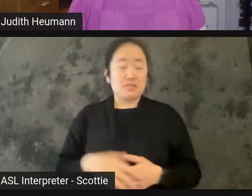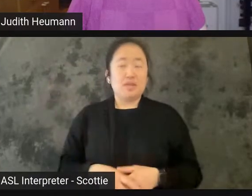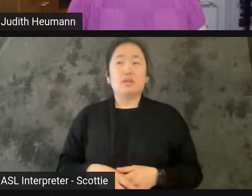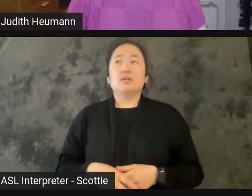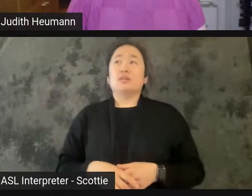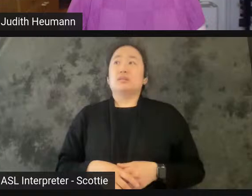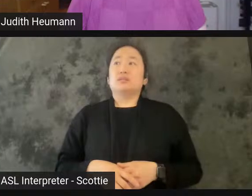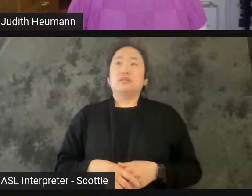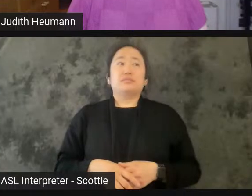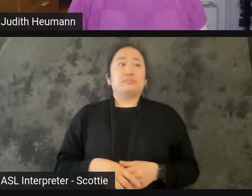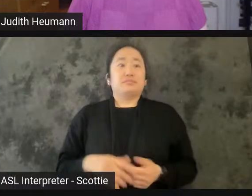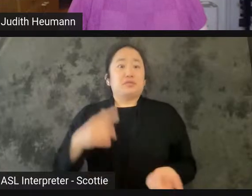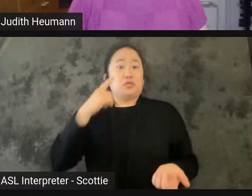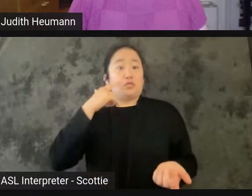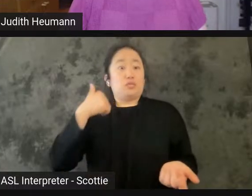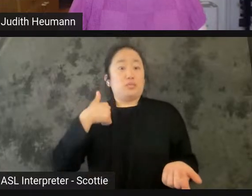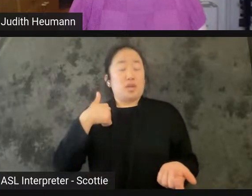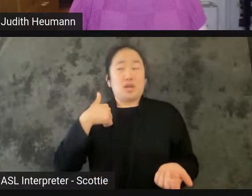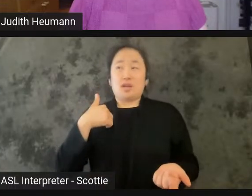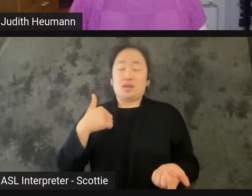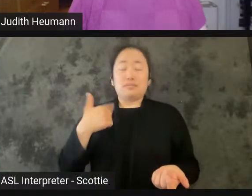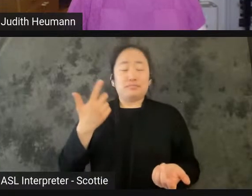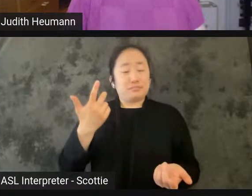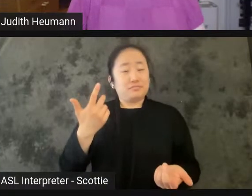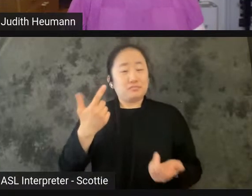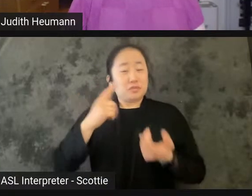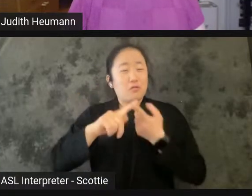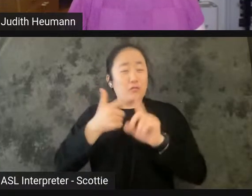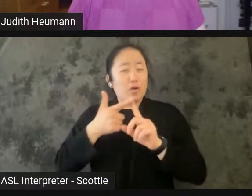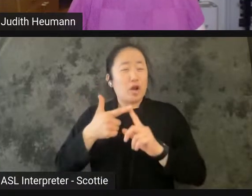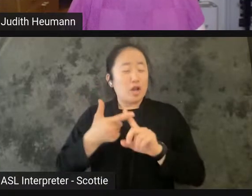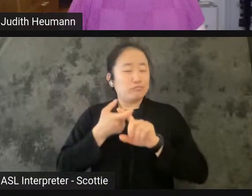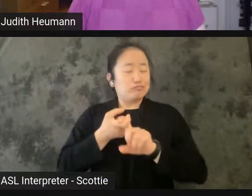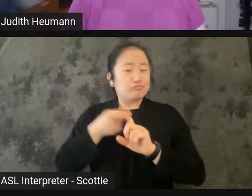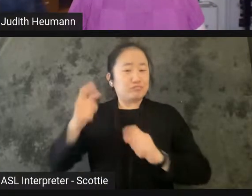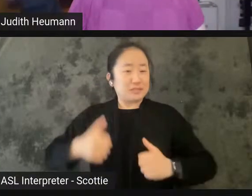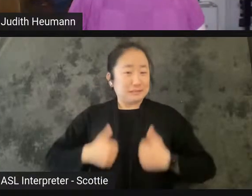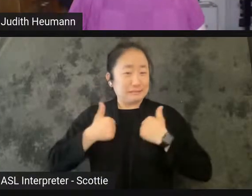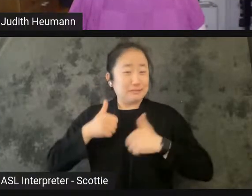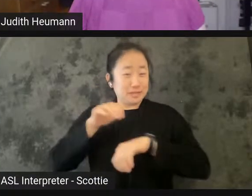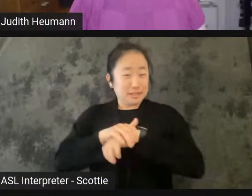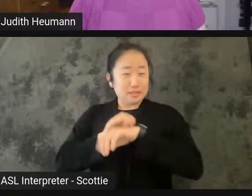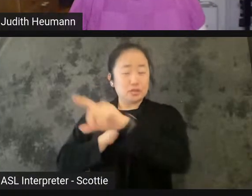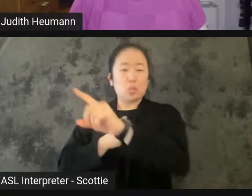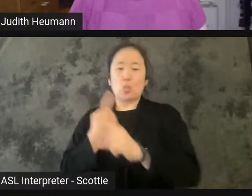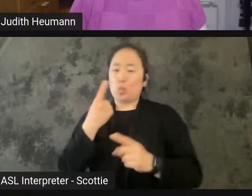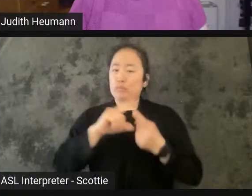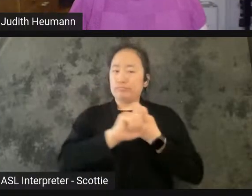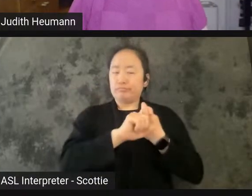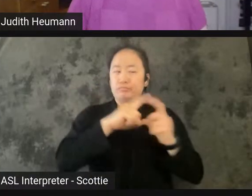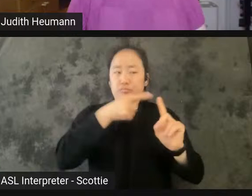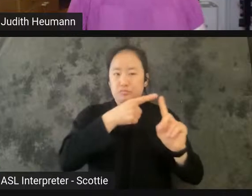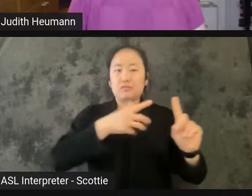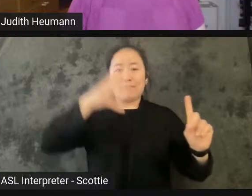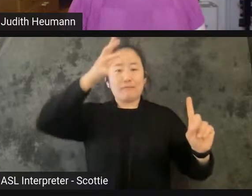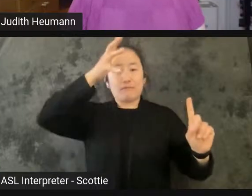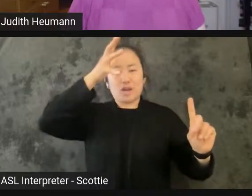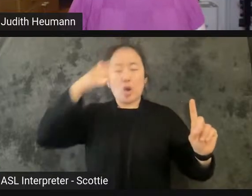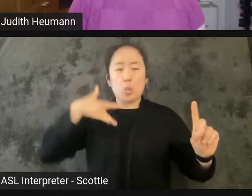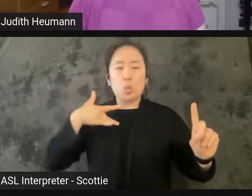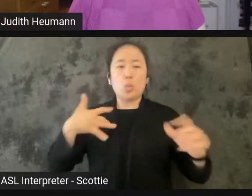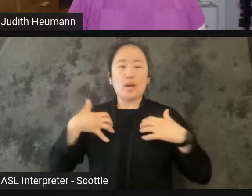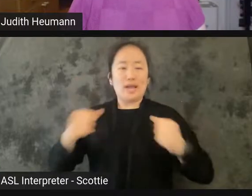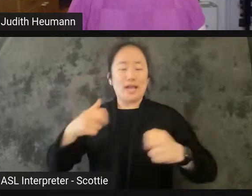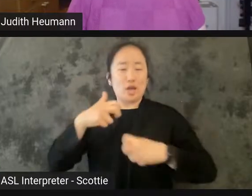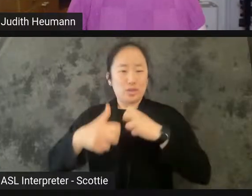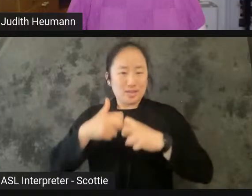astonishing. I have one good friend whose father was older and had some medical issues and ultimately died. But for a couple